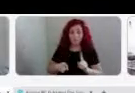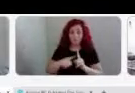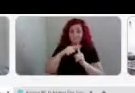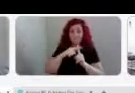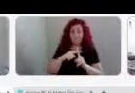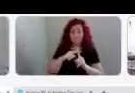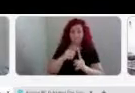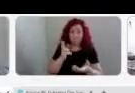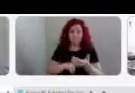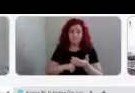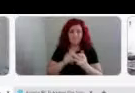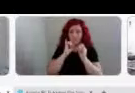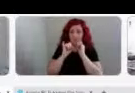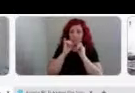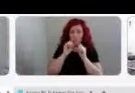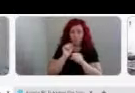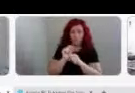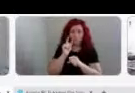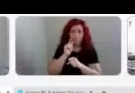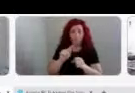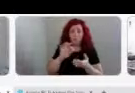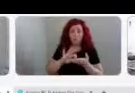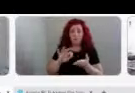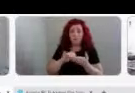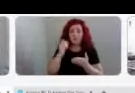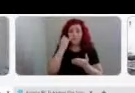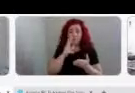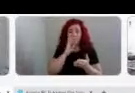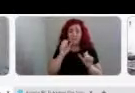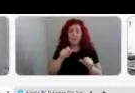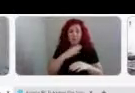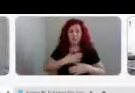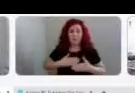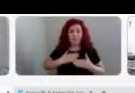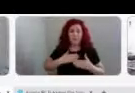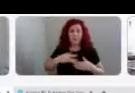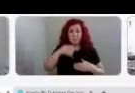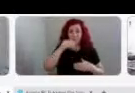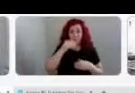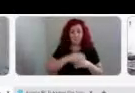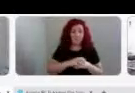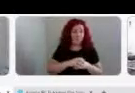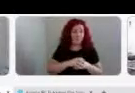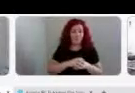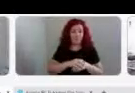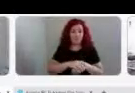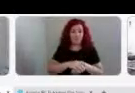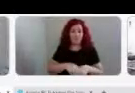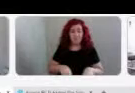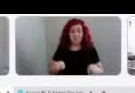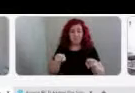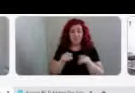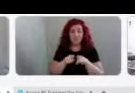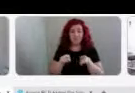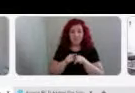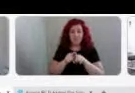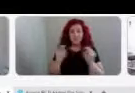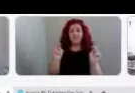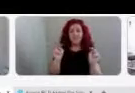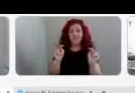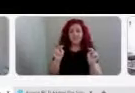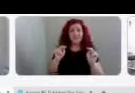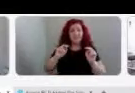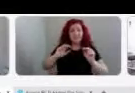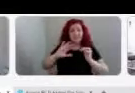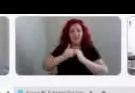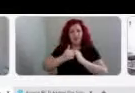interviewed to work for the census if you're speaking can you please mute we had also learned how partisan the redistricting process can be